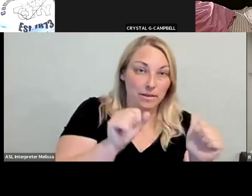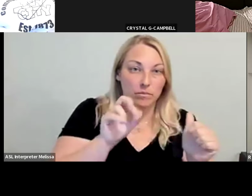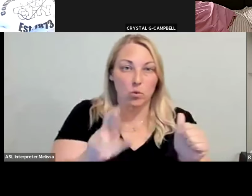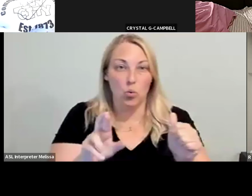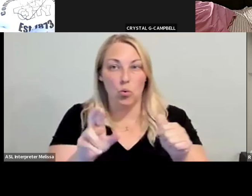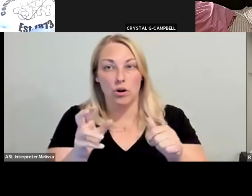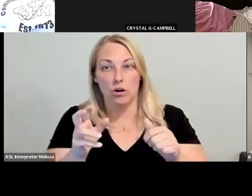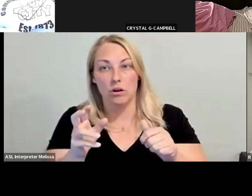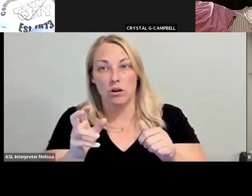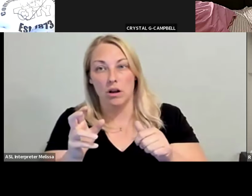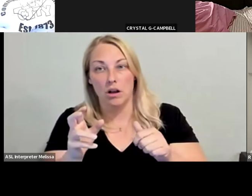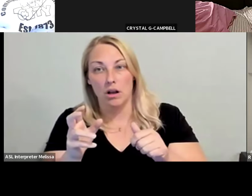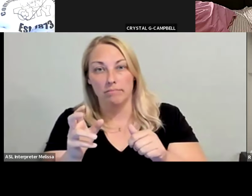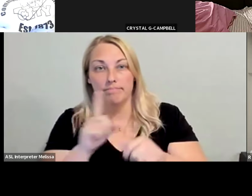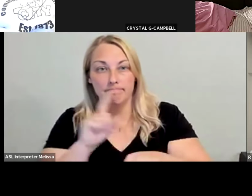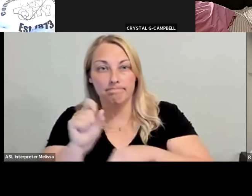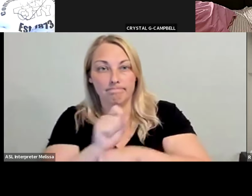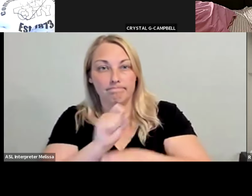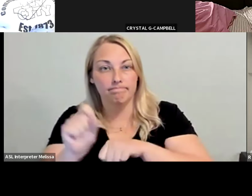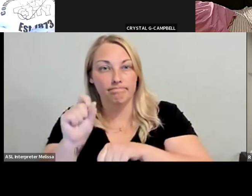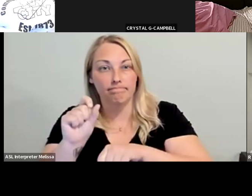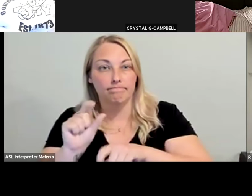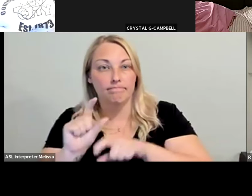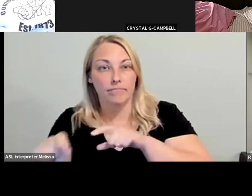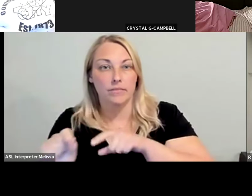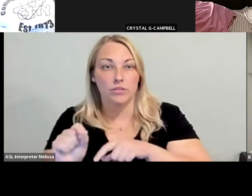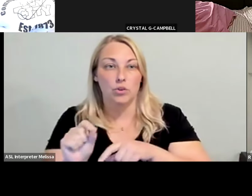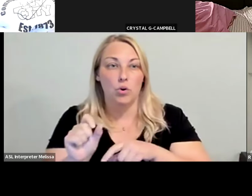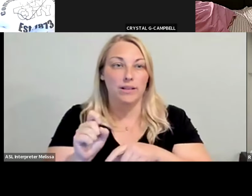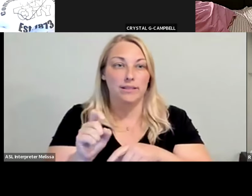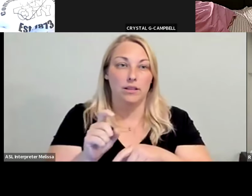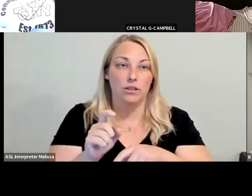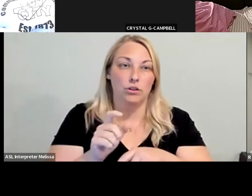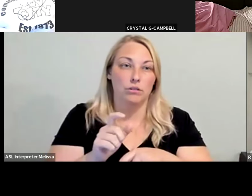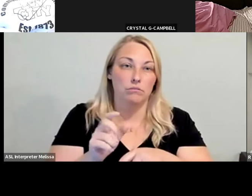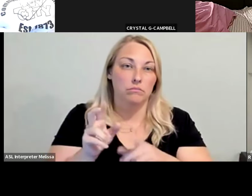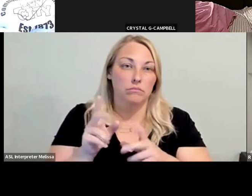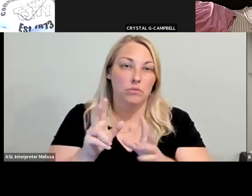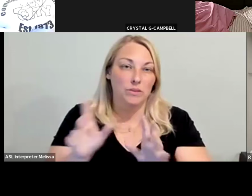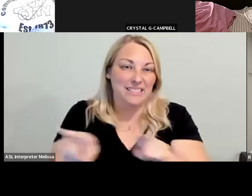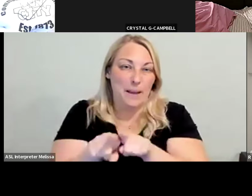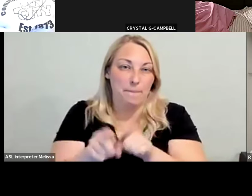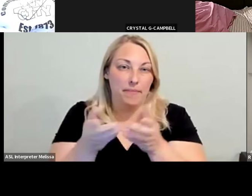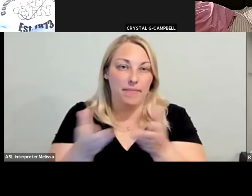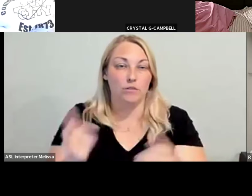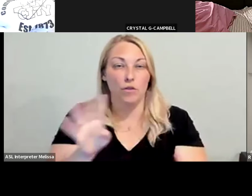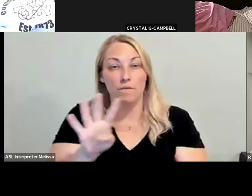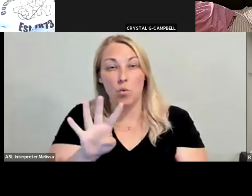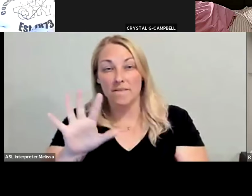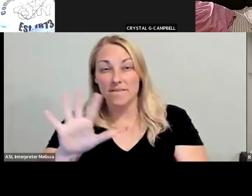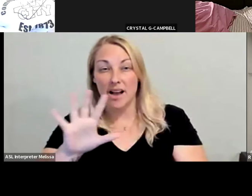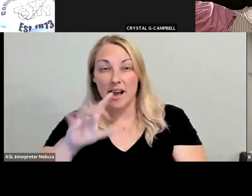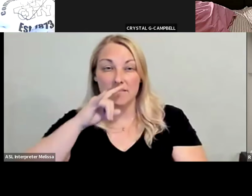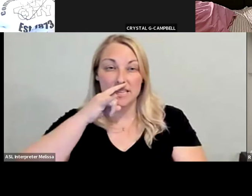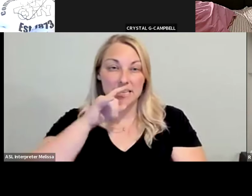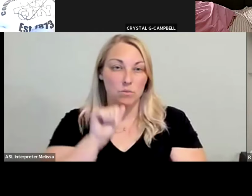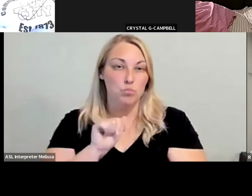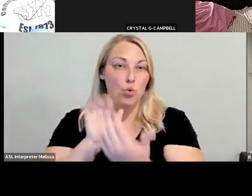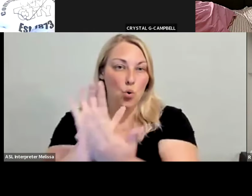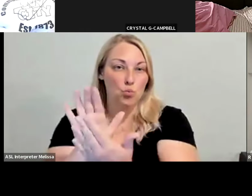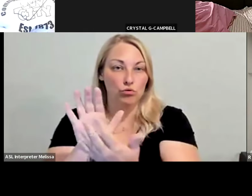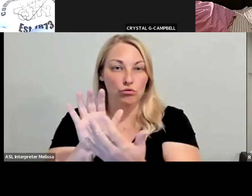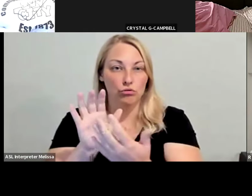the statute. There is no attempt, so it's either a carjacking or it's not. So 4 or 5 kids approach somebody, right around